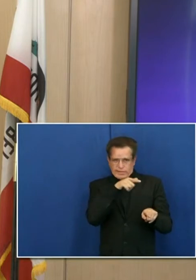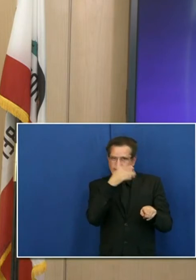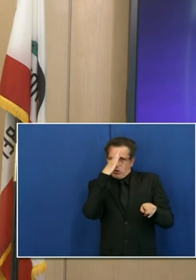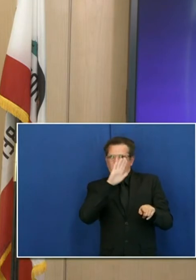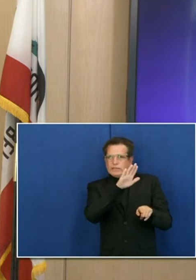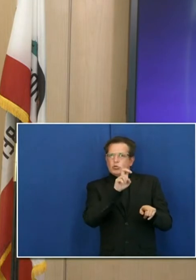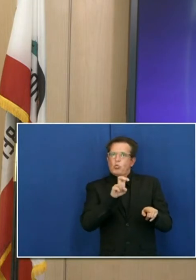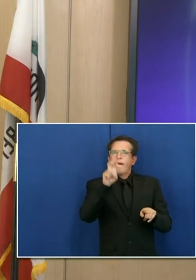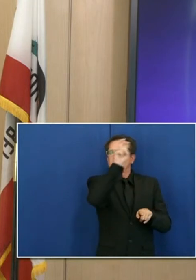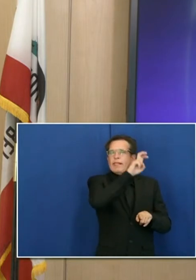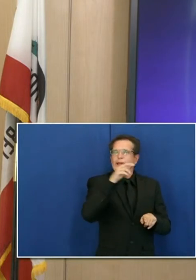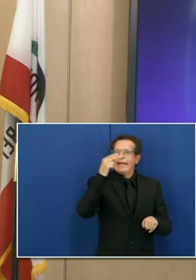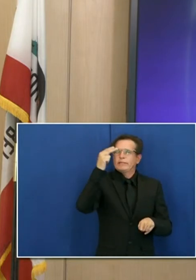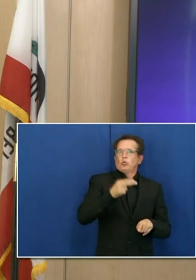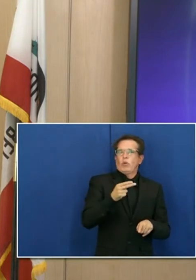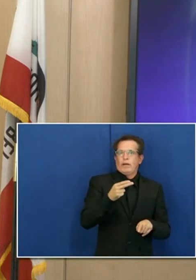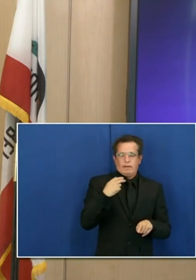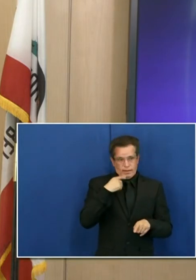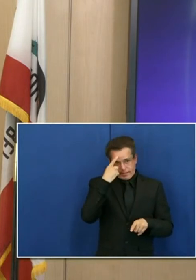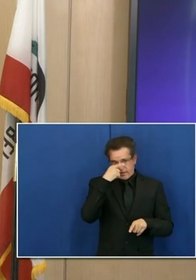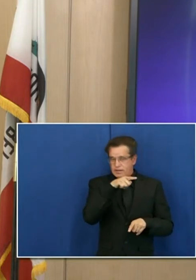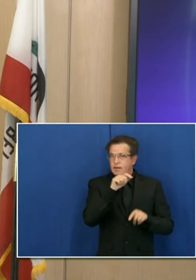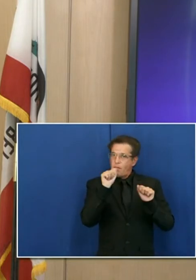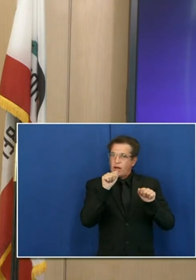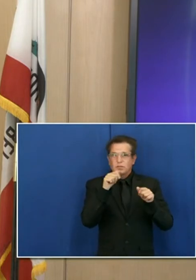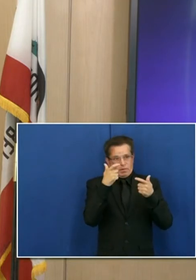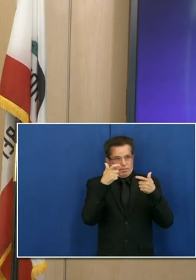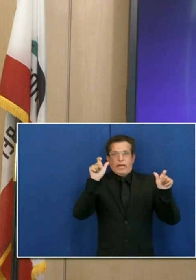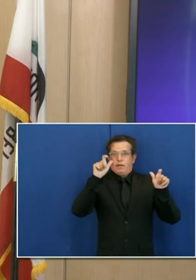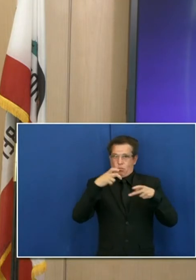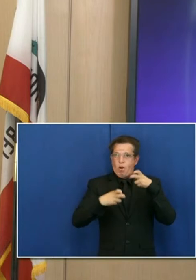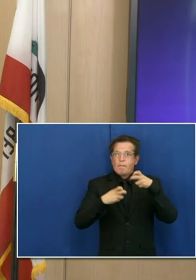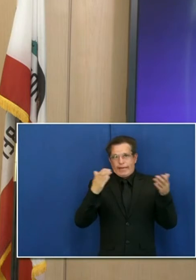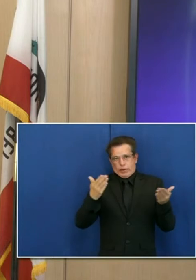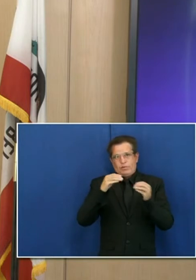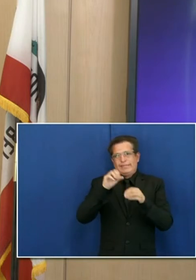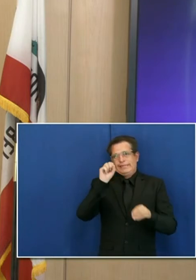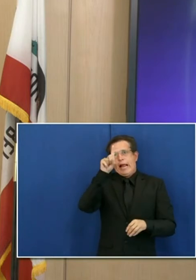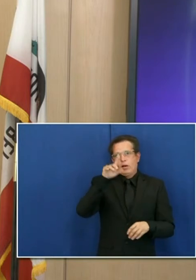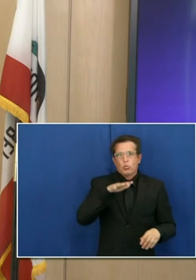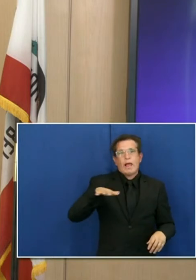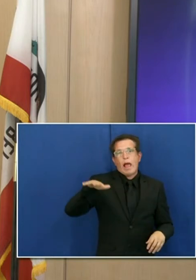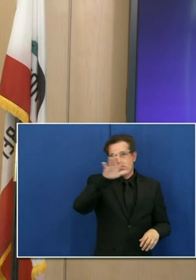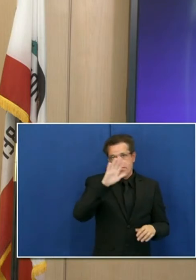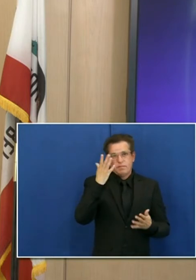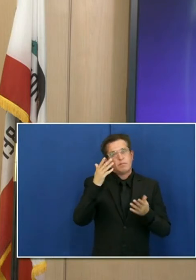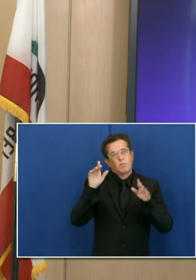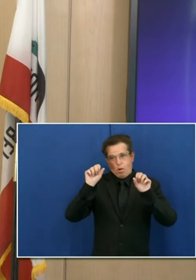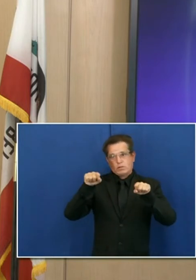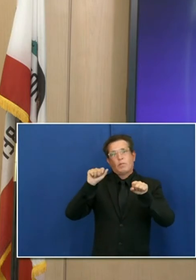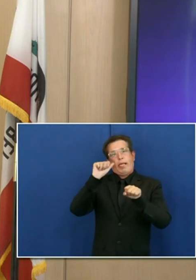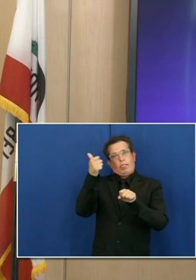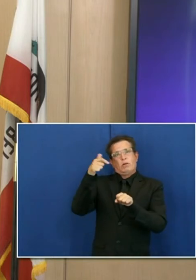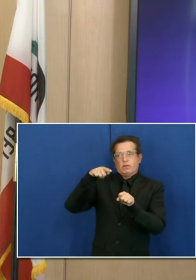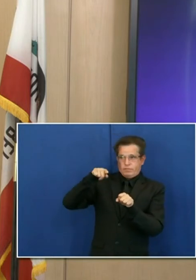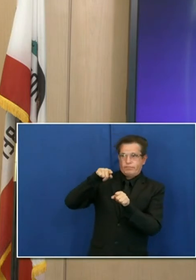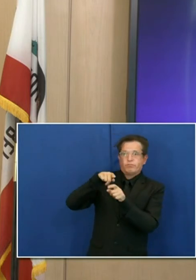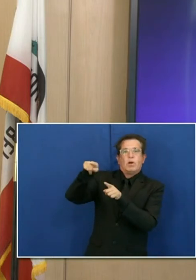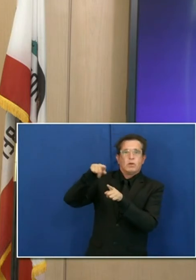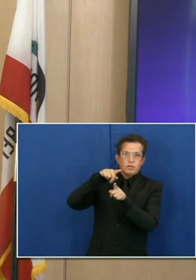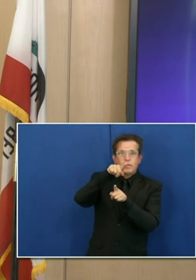history, we believe this is not an isolated case in San Diego County, and there are probably other strains,